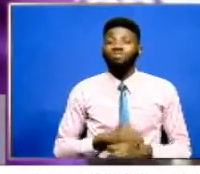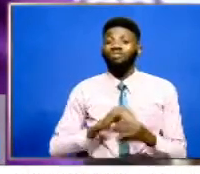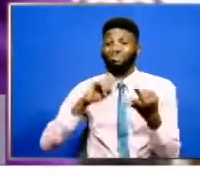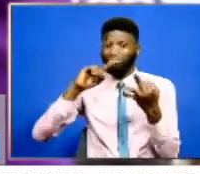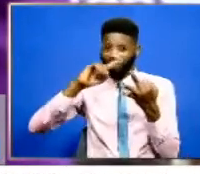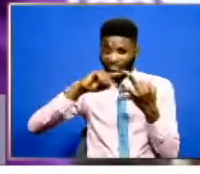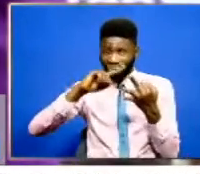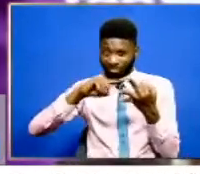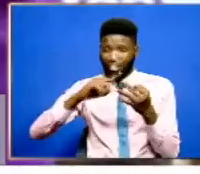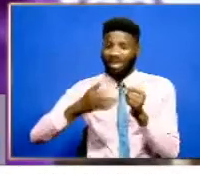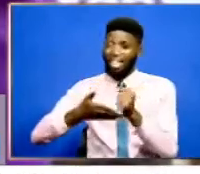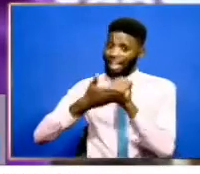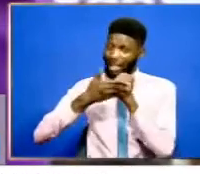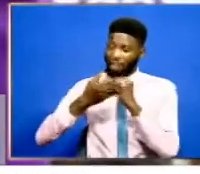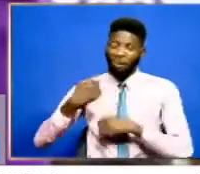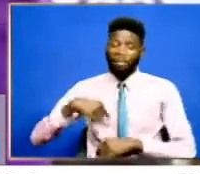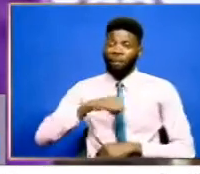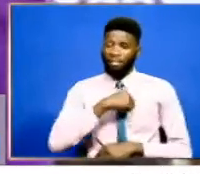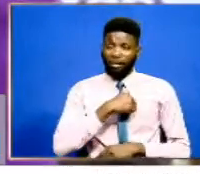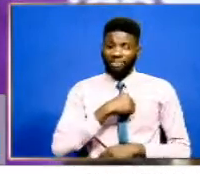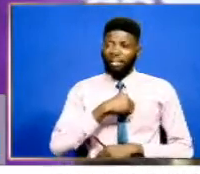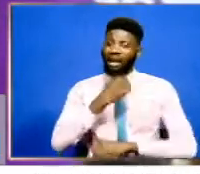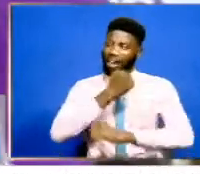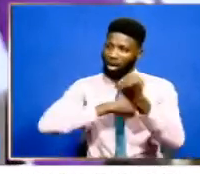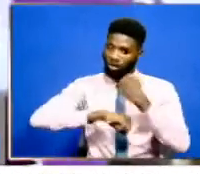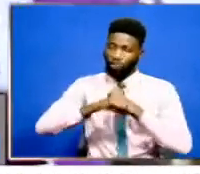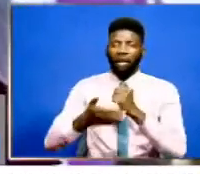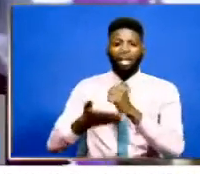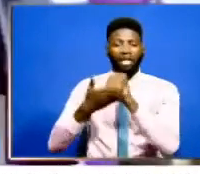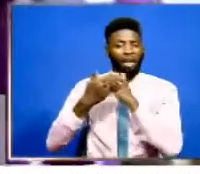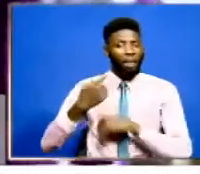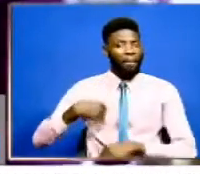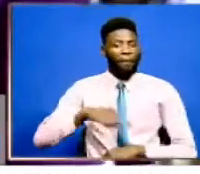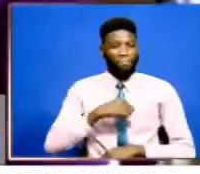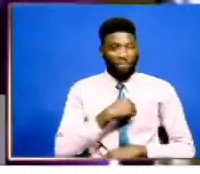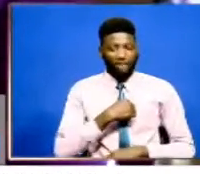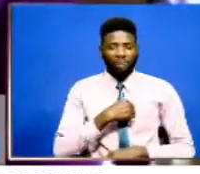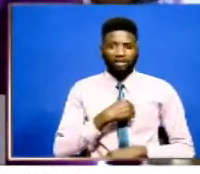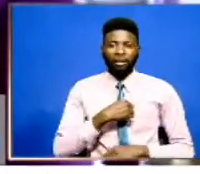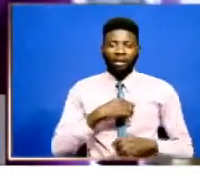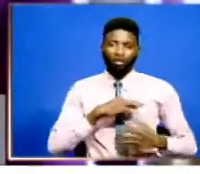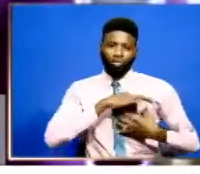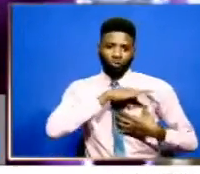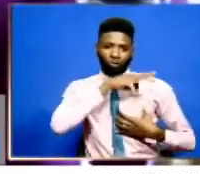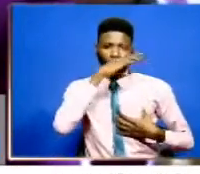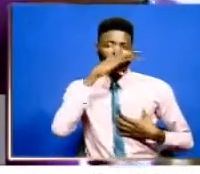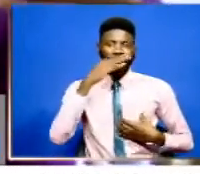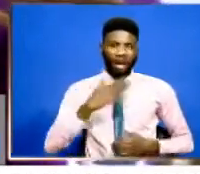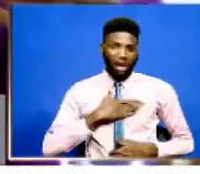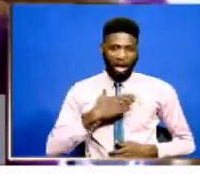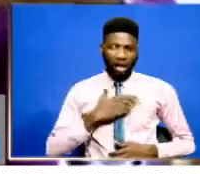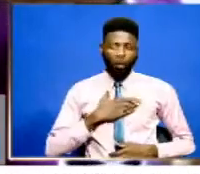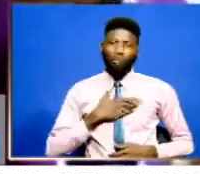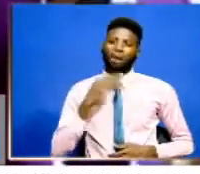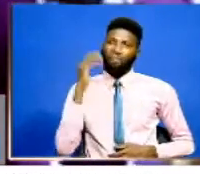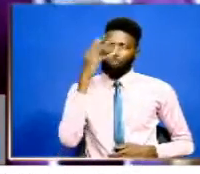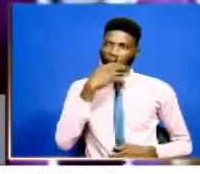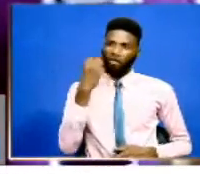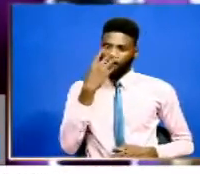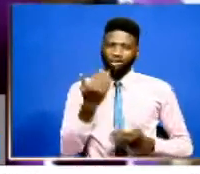things that will help us, one of the practices that will help us to restore the beauty of our souls is